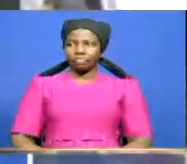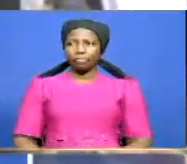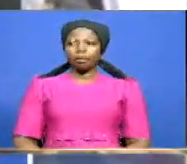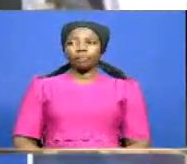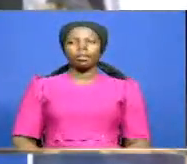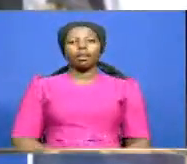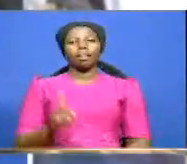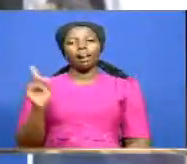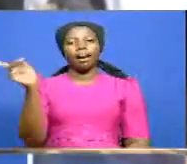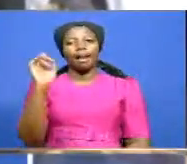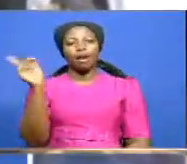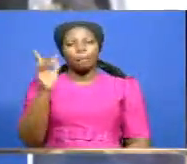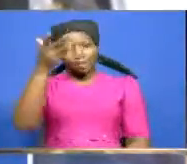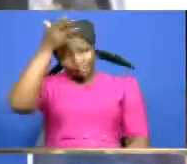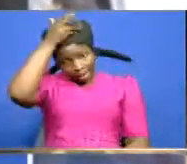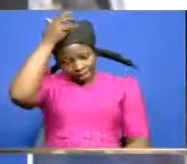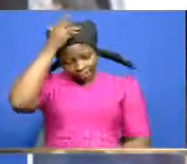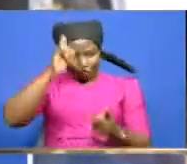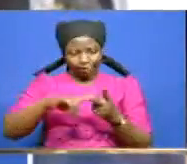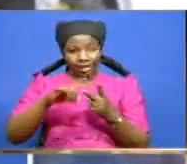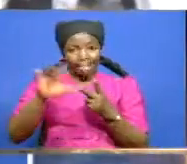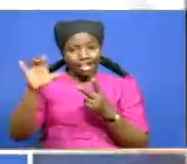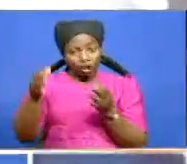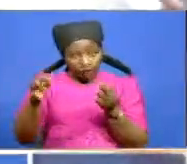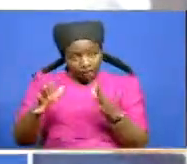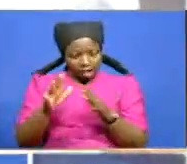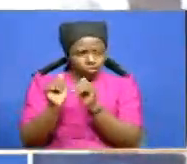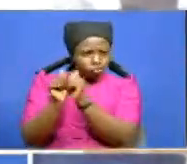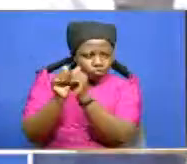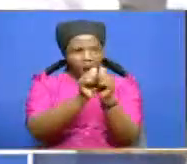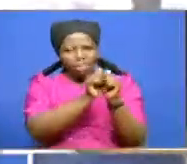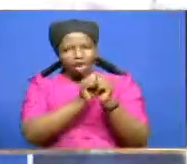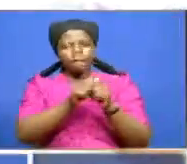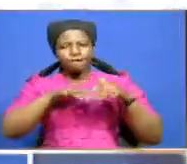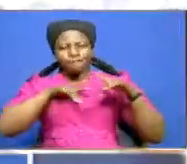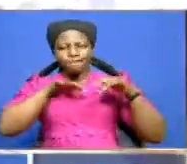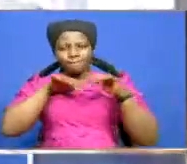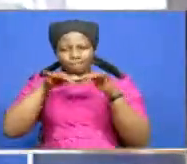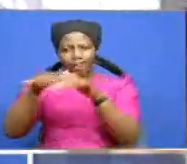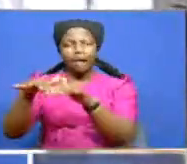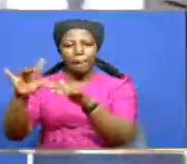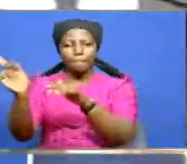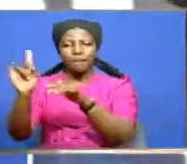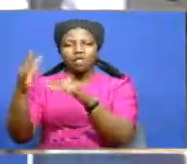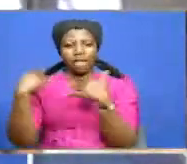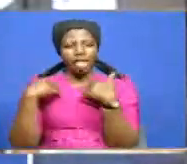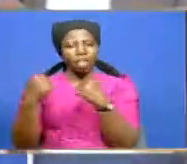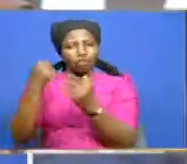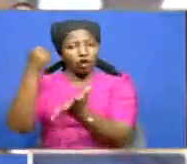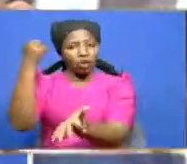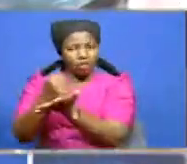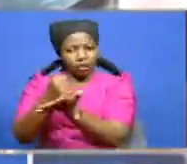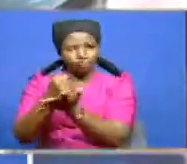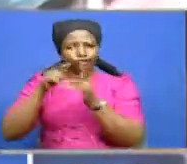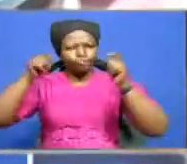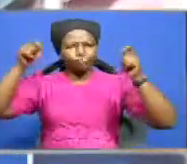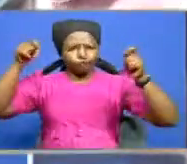In Nairobi, nurses and clinicians in solidarity marched to the Ministry of Health headquarters in